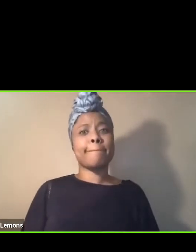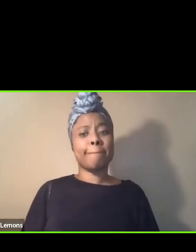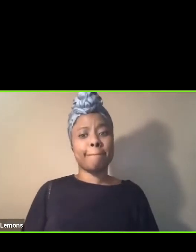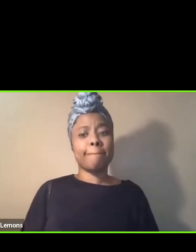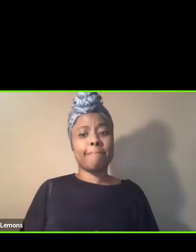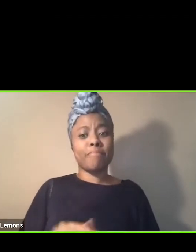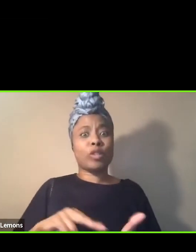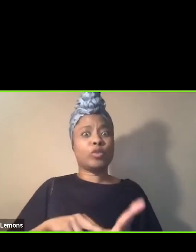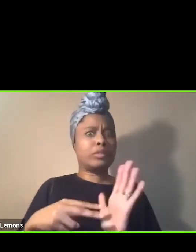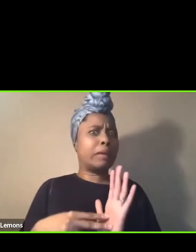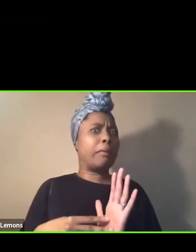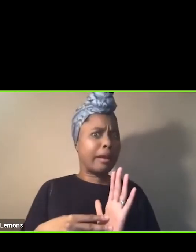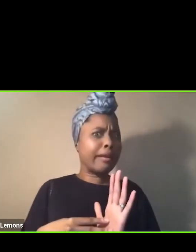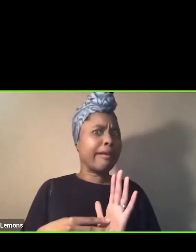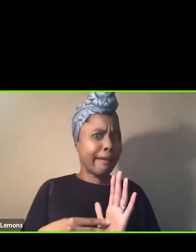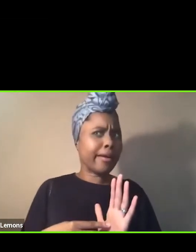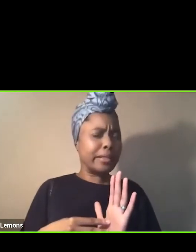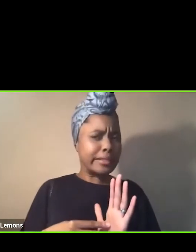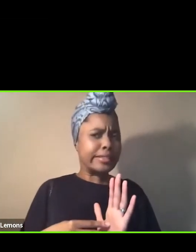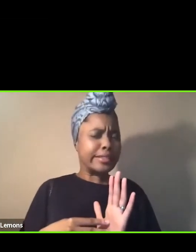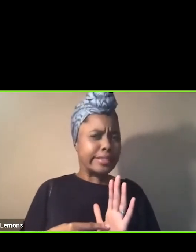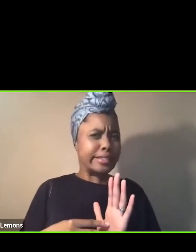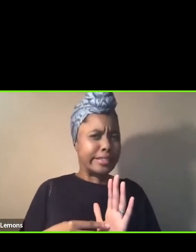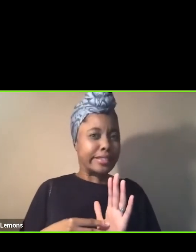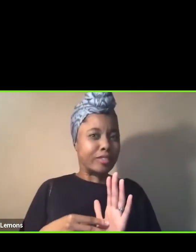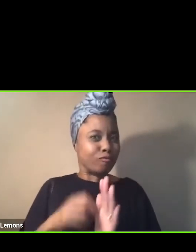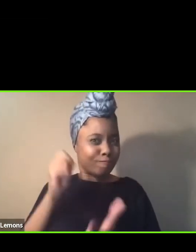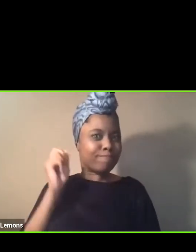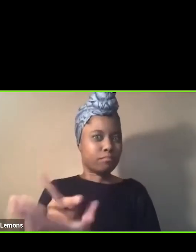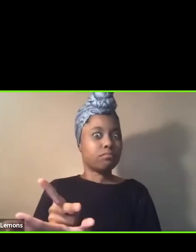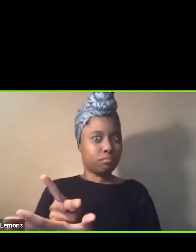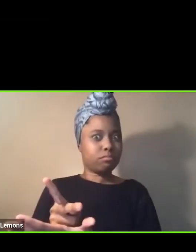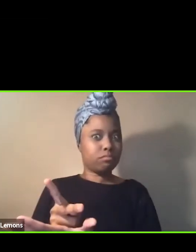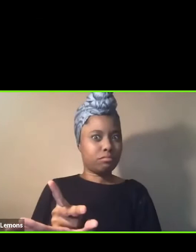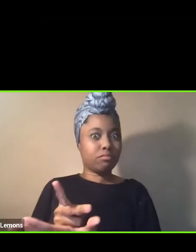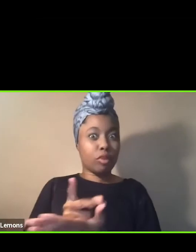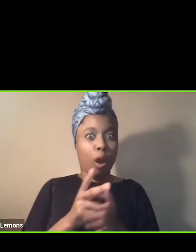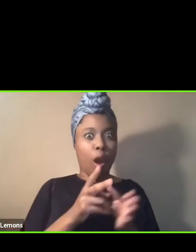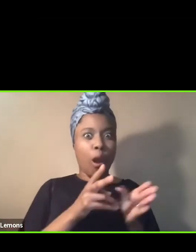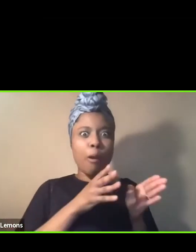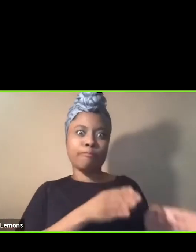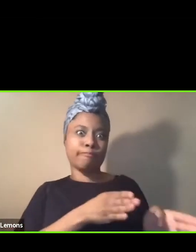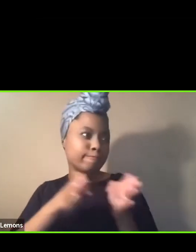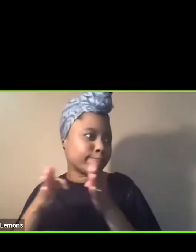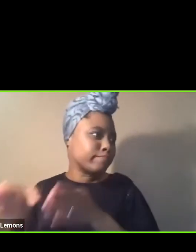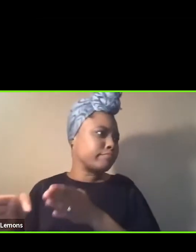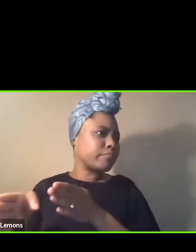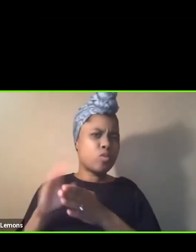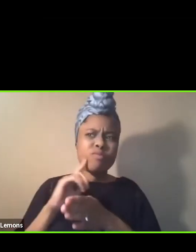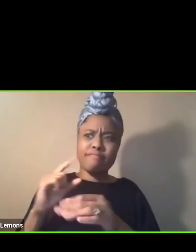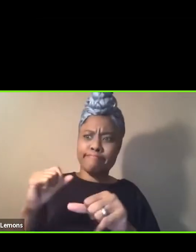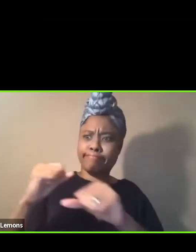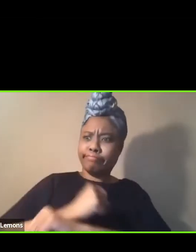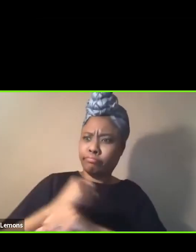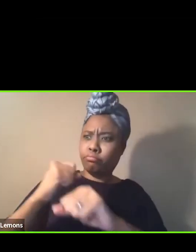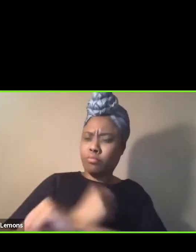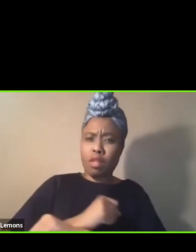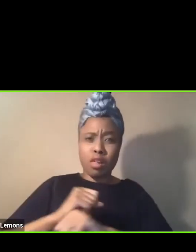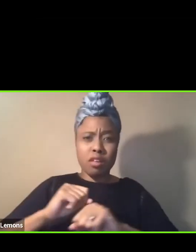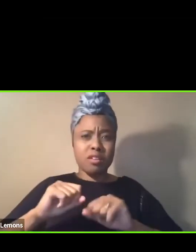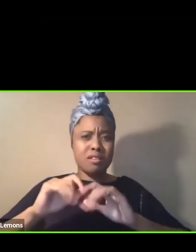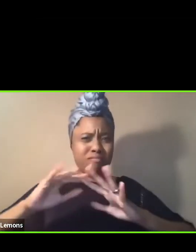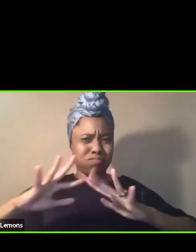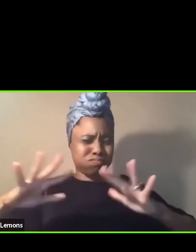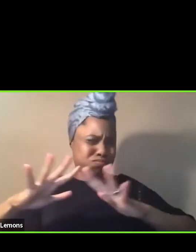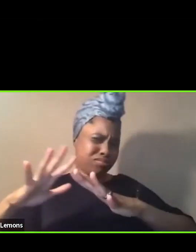I mean by affirmation, the ways in which we can combat the very racism